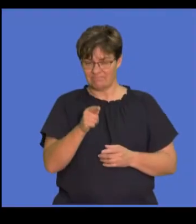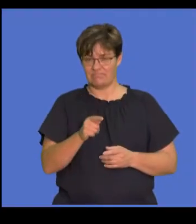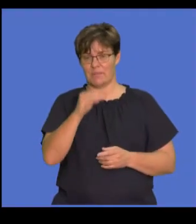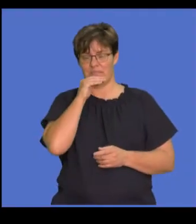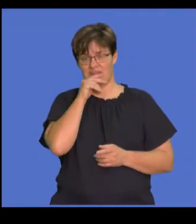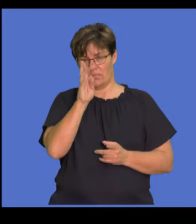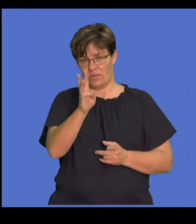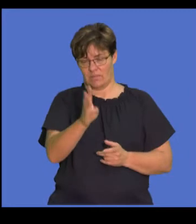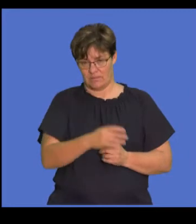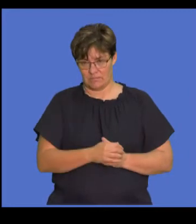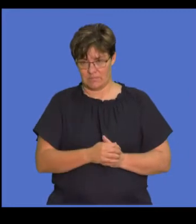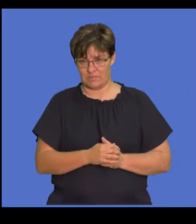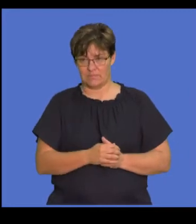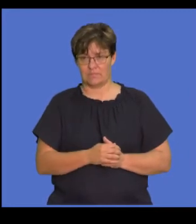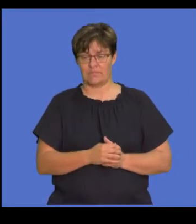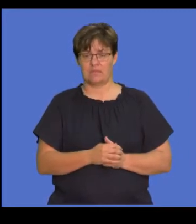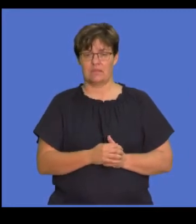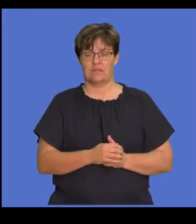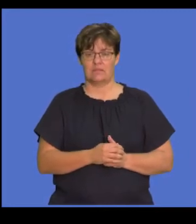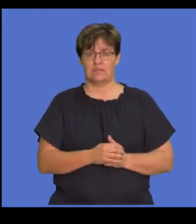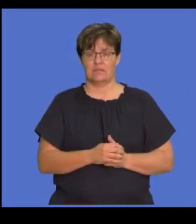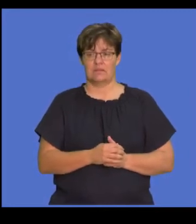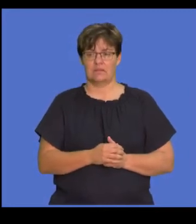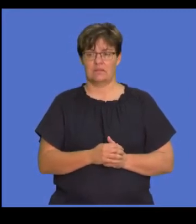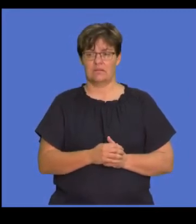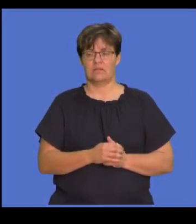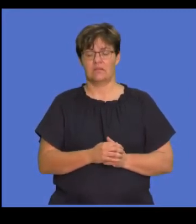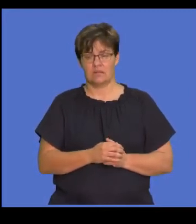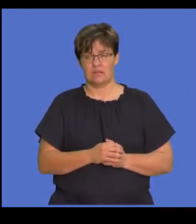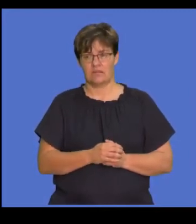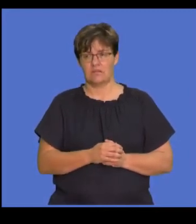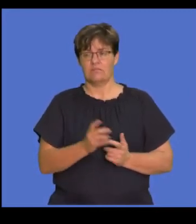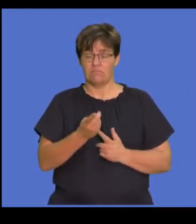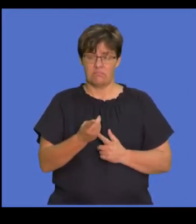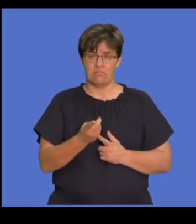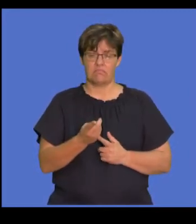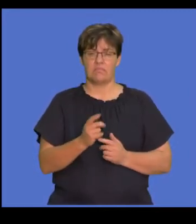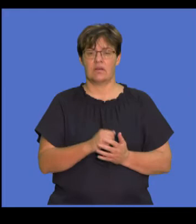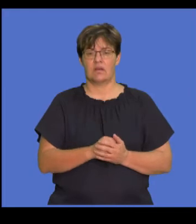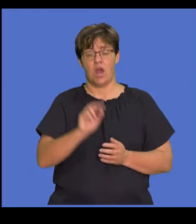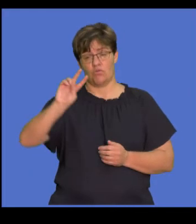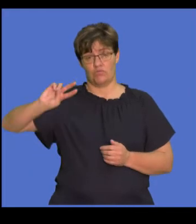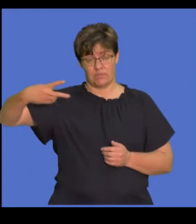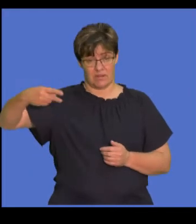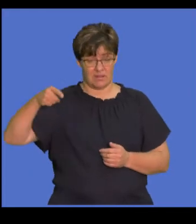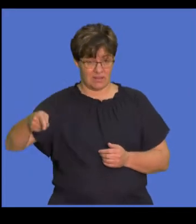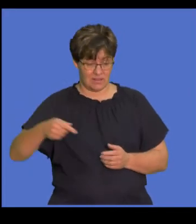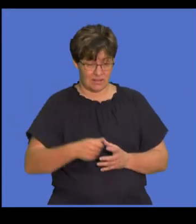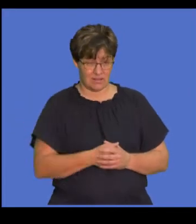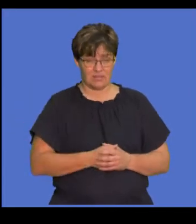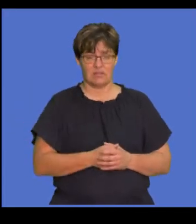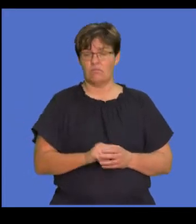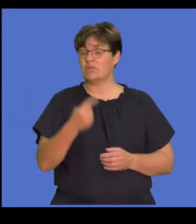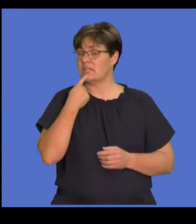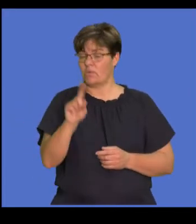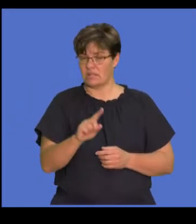that's what the definition will be. Now, with the reciprocals as well, remember